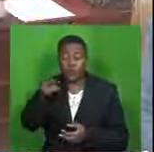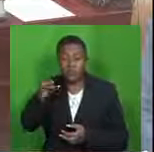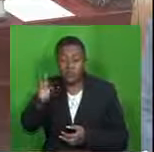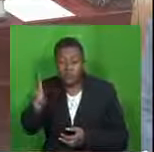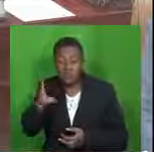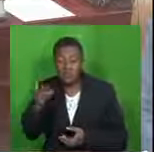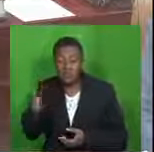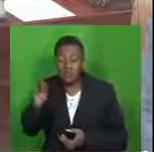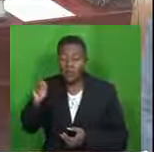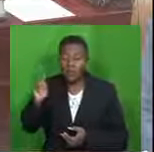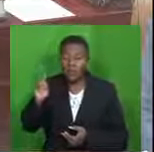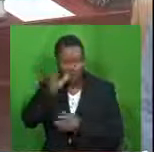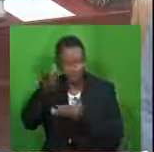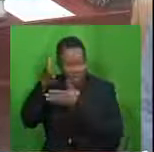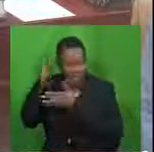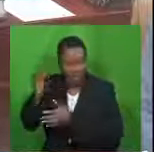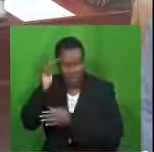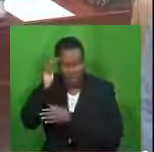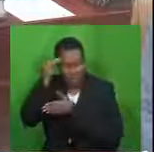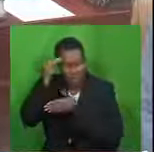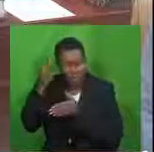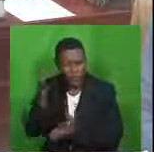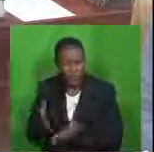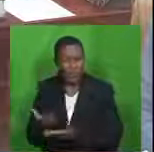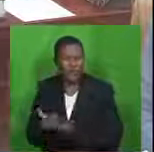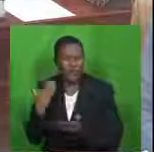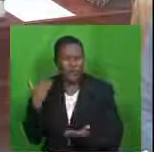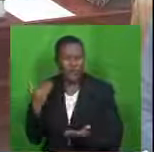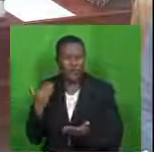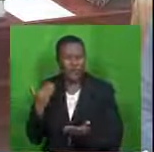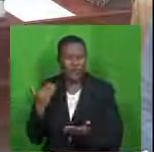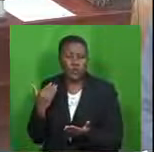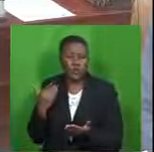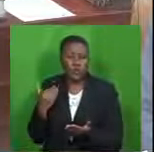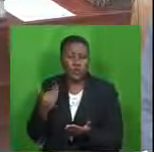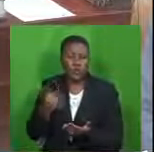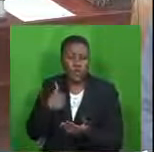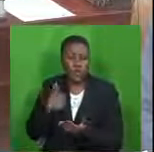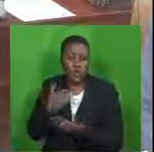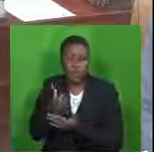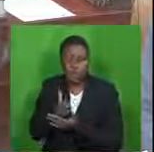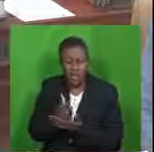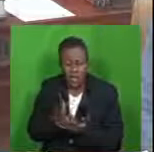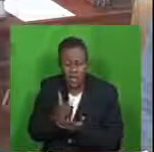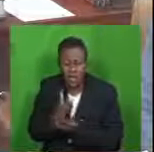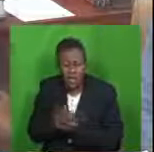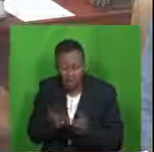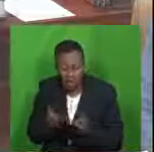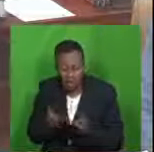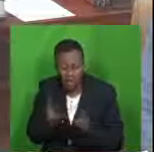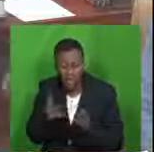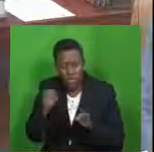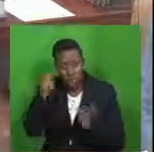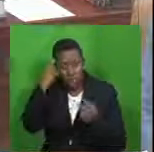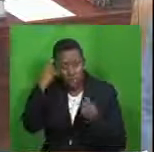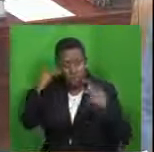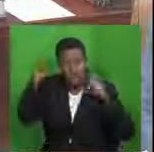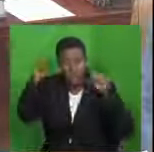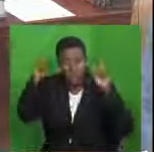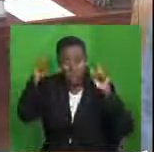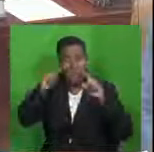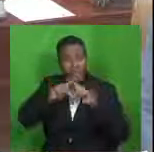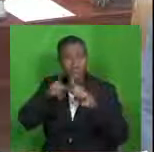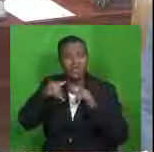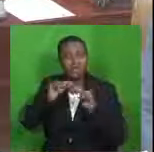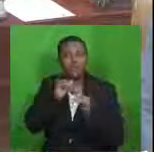as Minister. They all, Ayanga was there. They have some modicum of success, but we are not there yet.